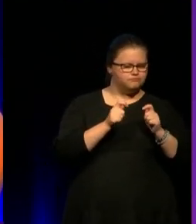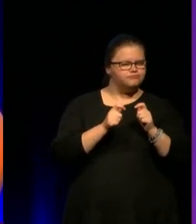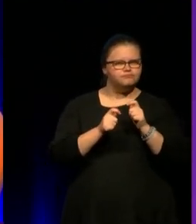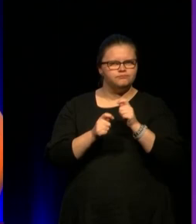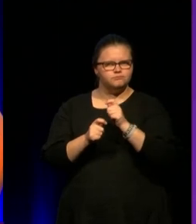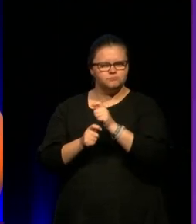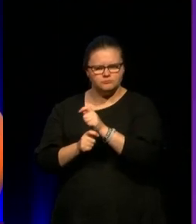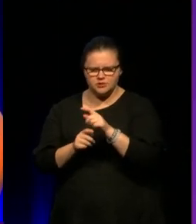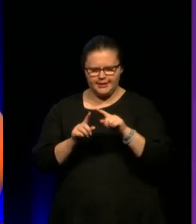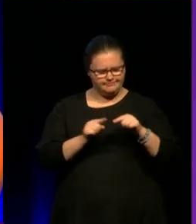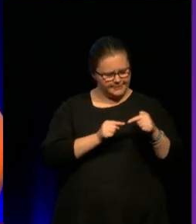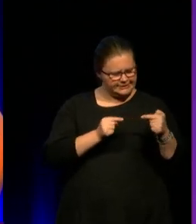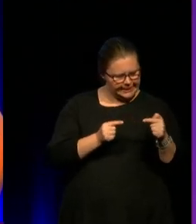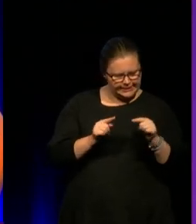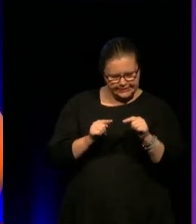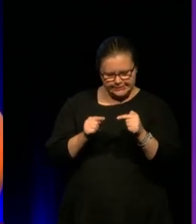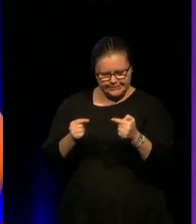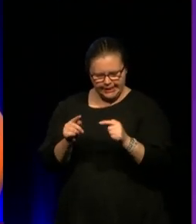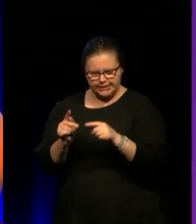different challenges and different problems.